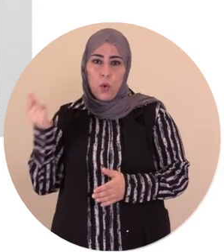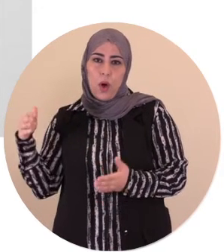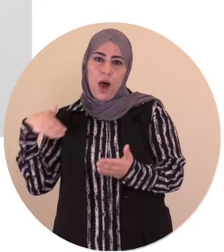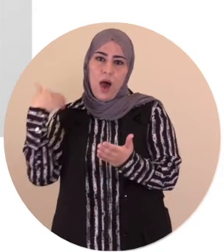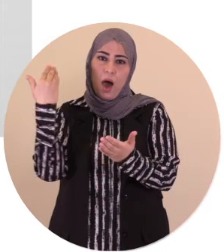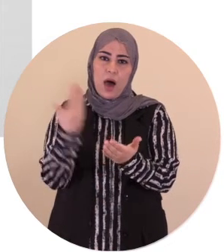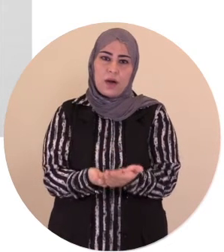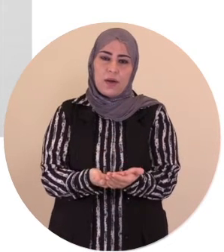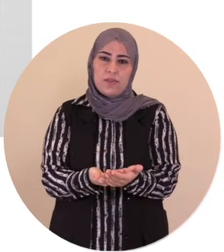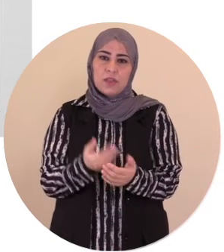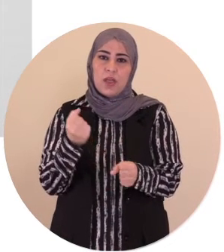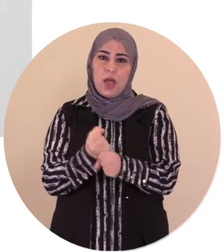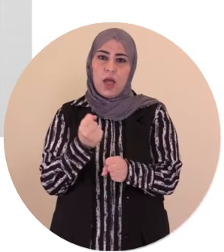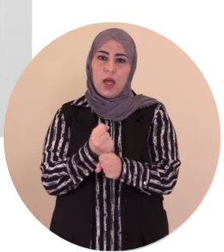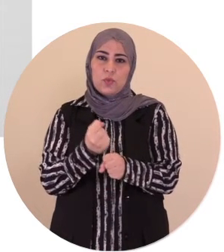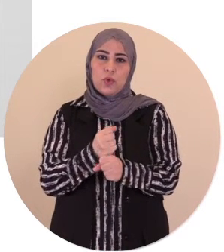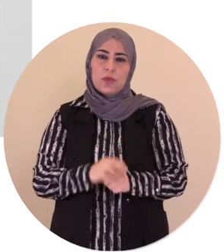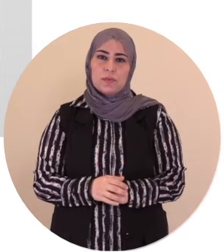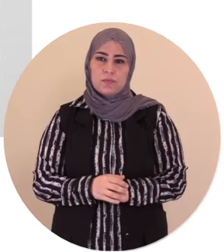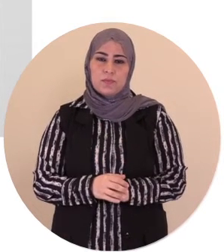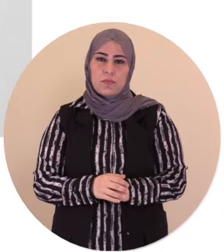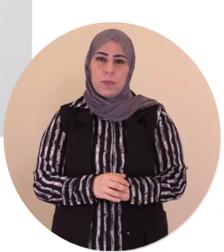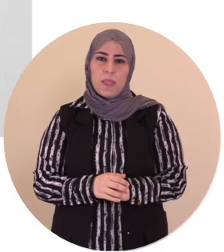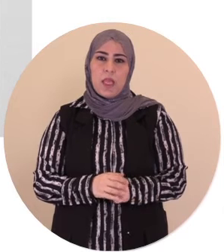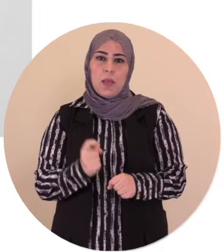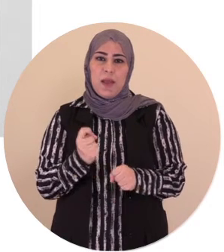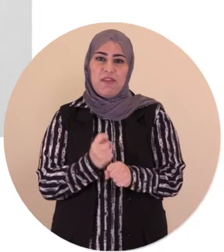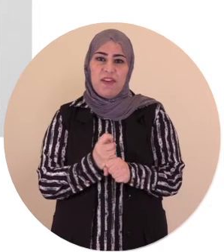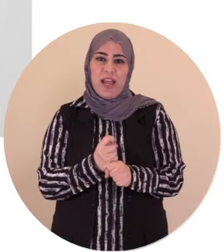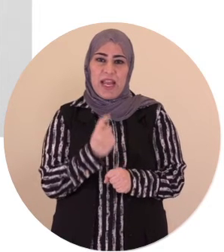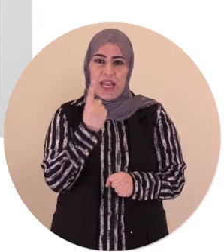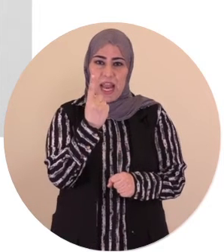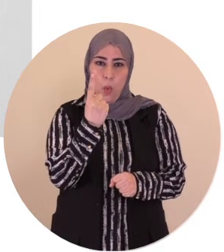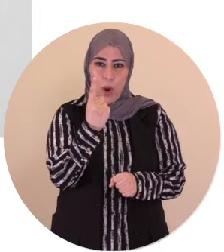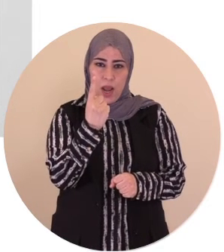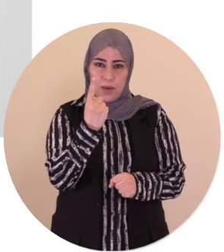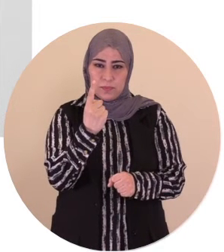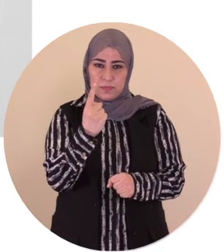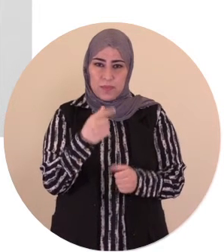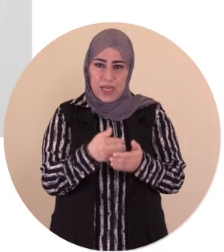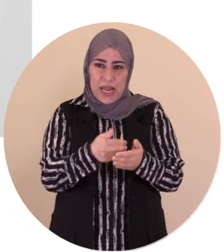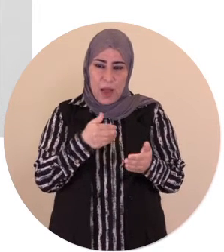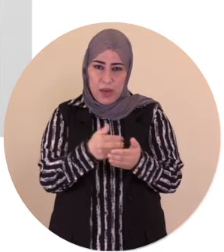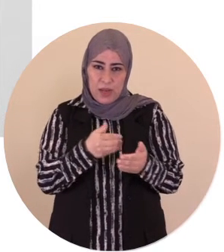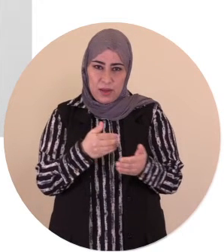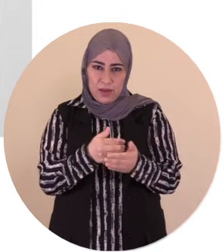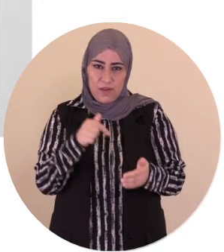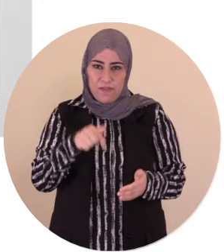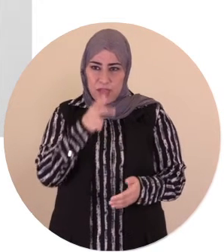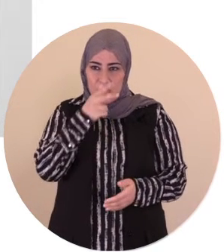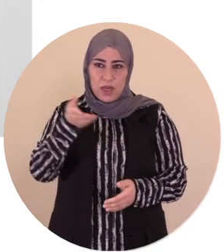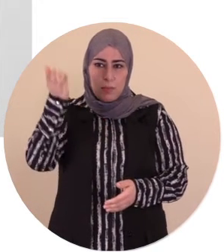work. So he lost his laptop, he arrived at work. These two sentences are both in the past. We're talking